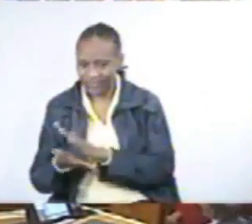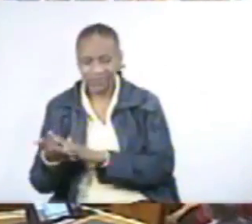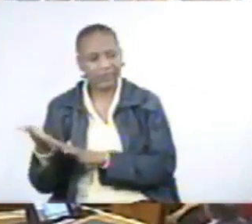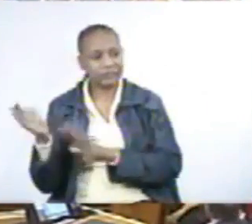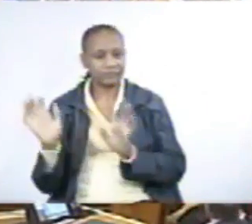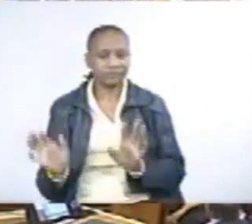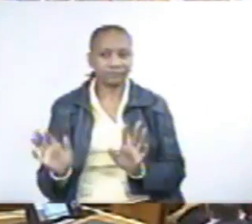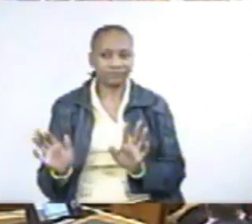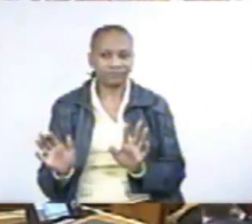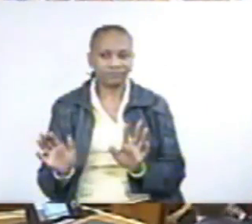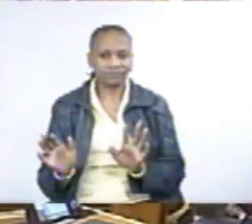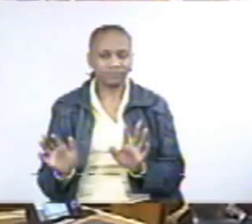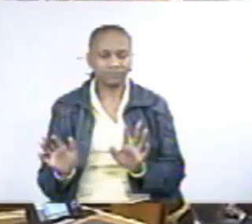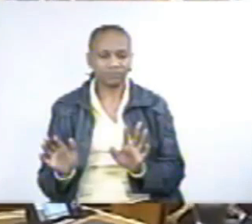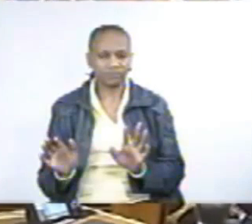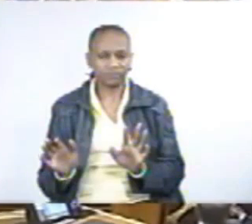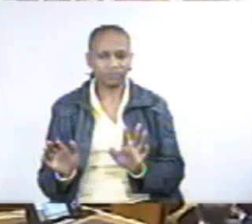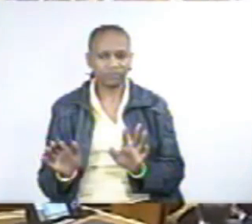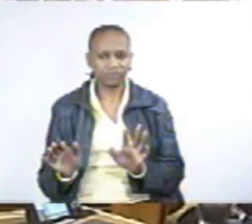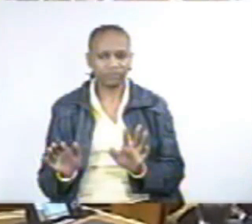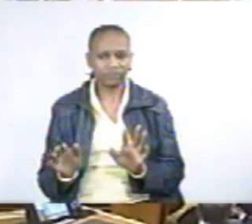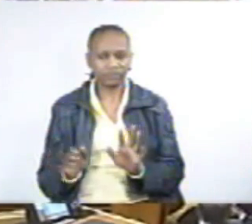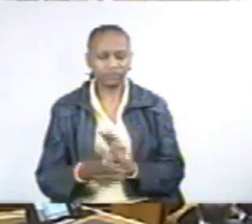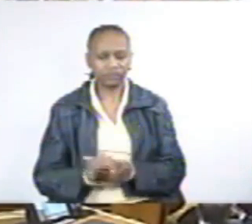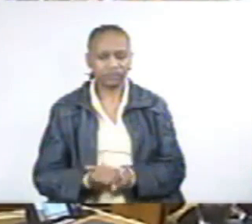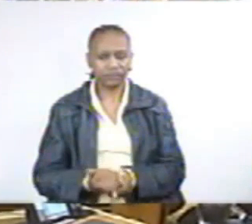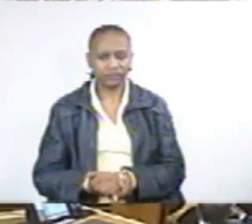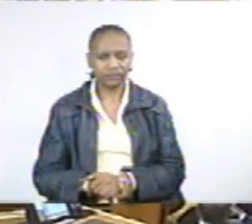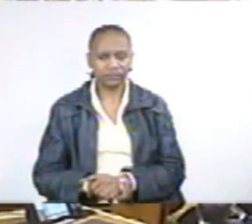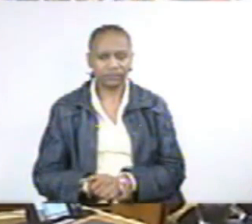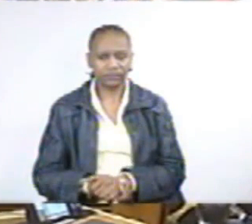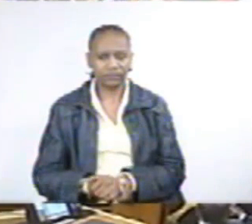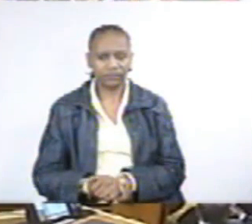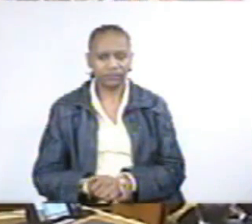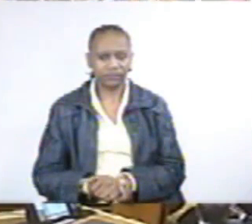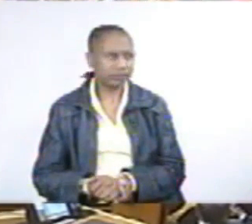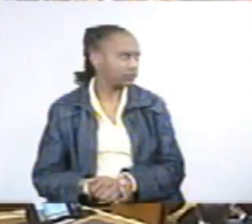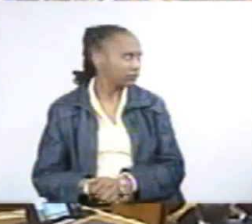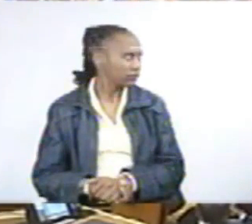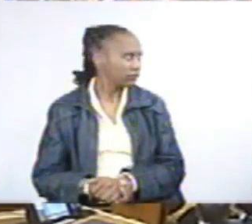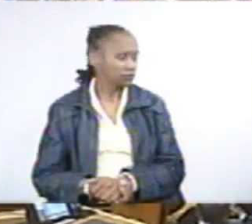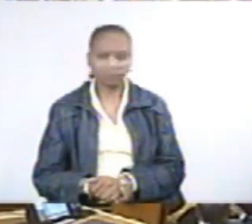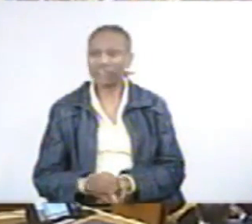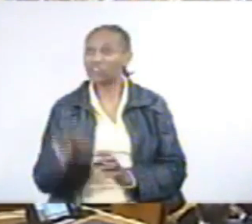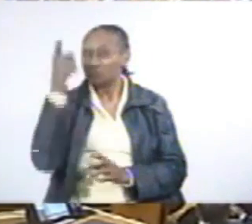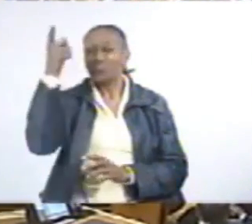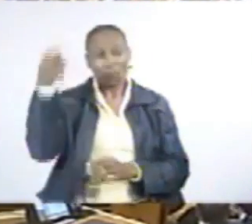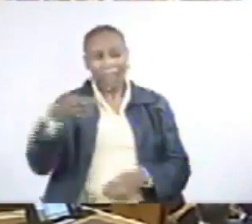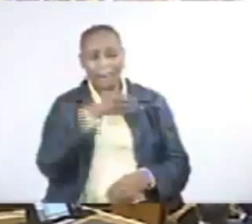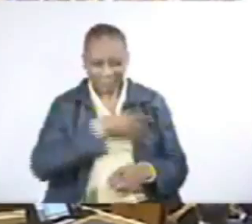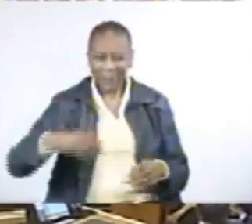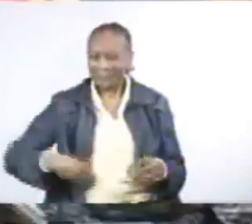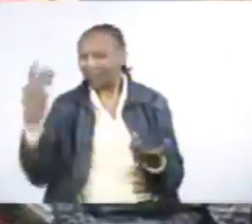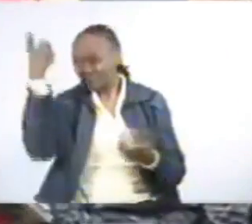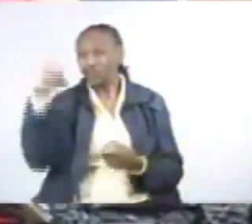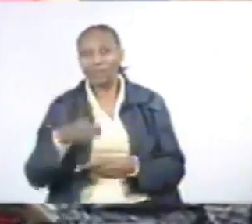in